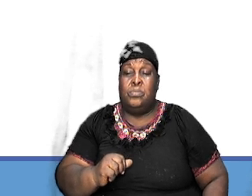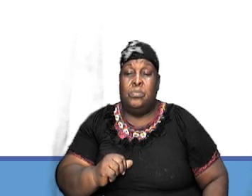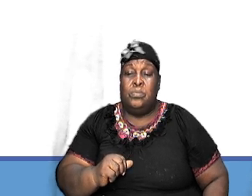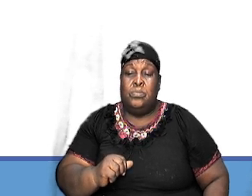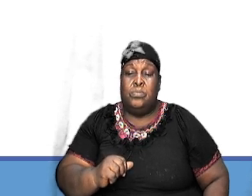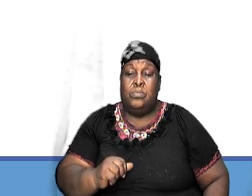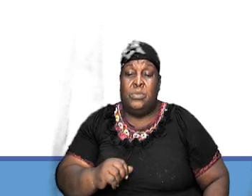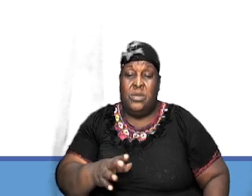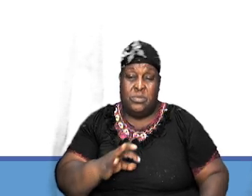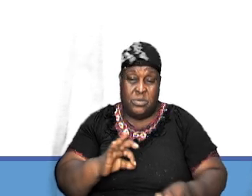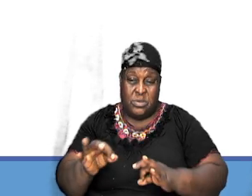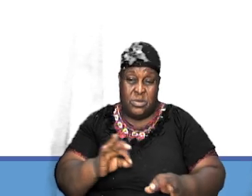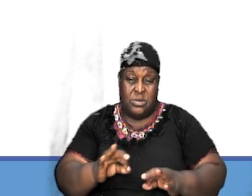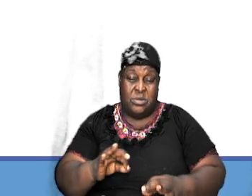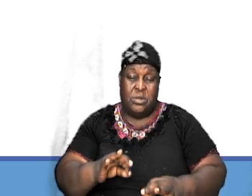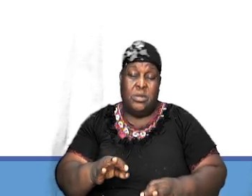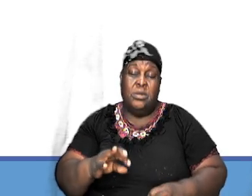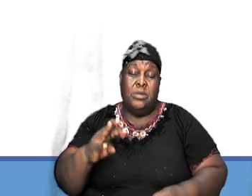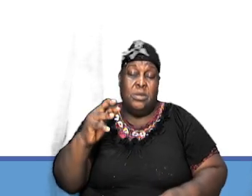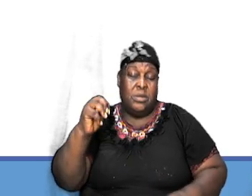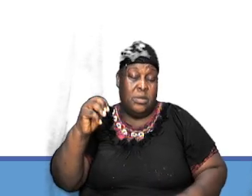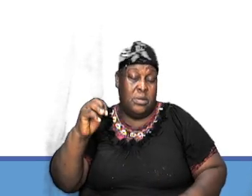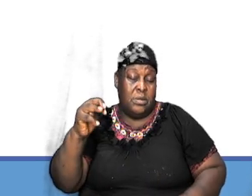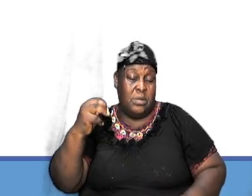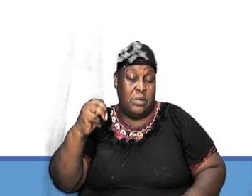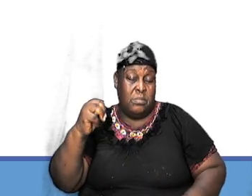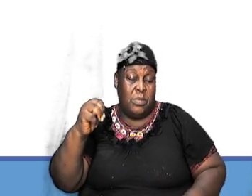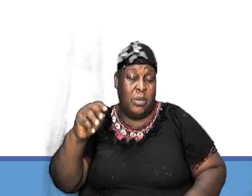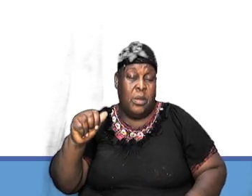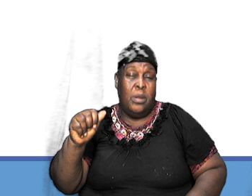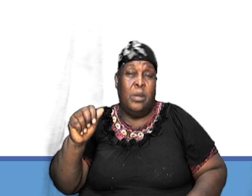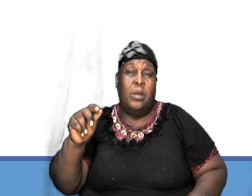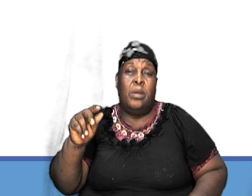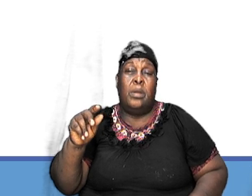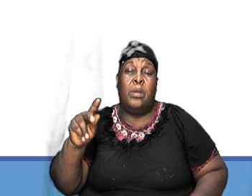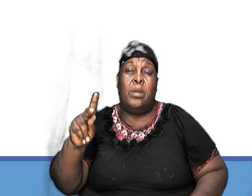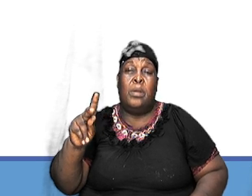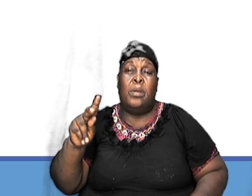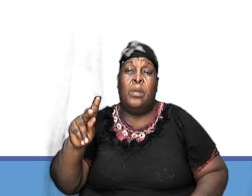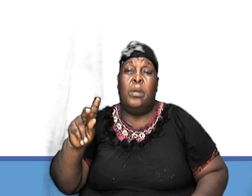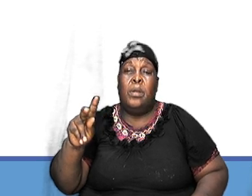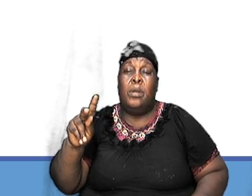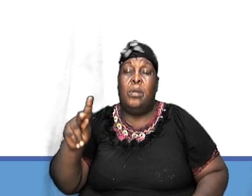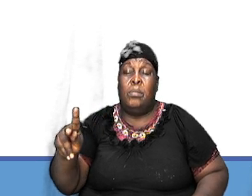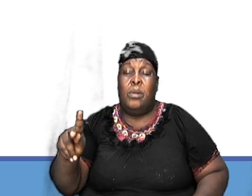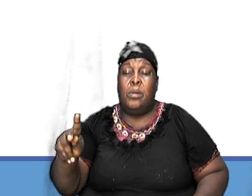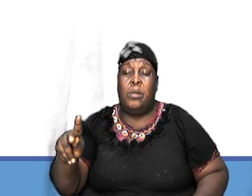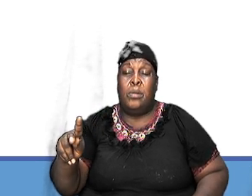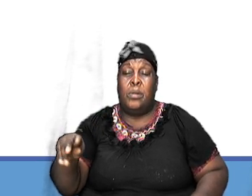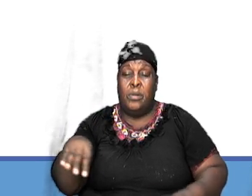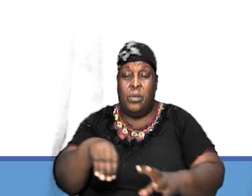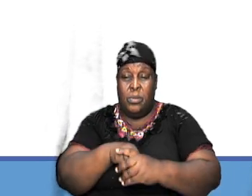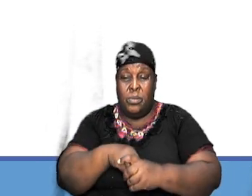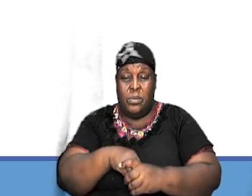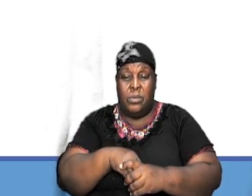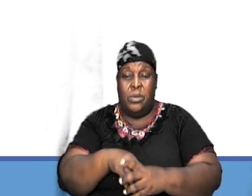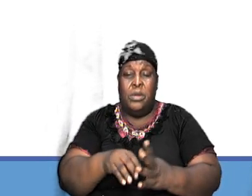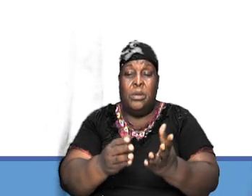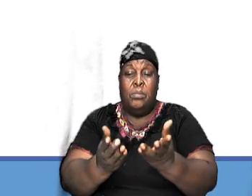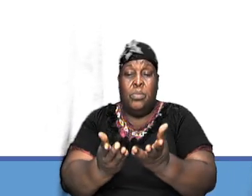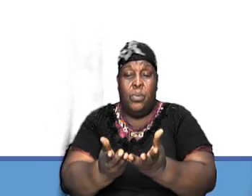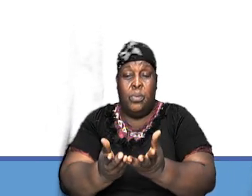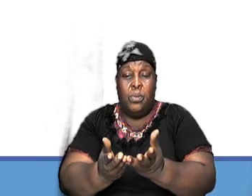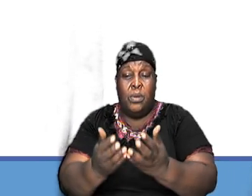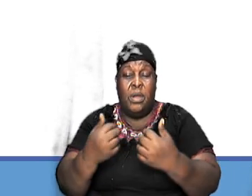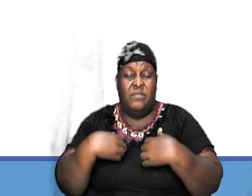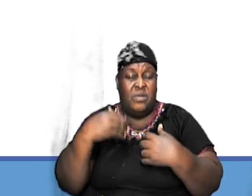have included in his book, you know, so having, you know, knowledge that